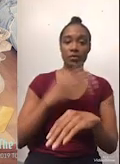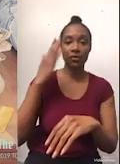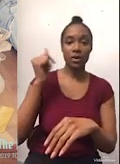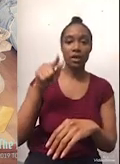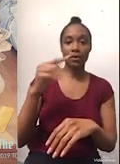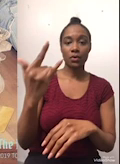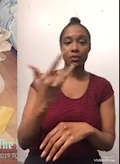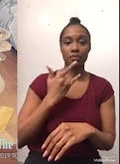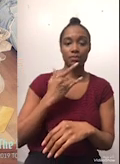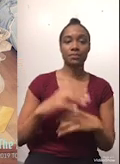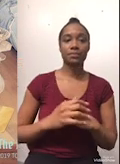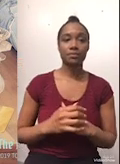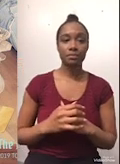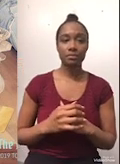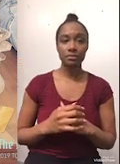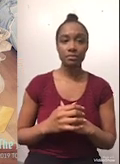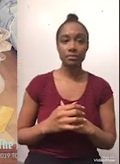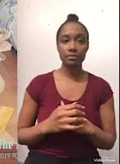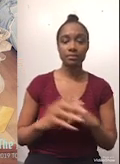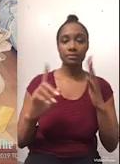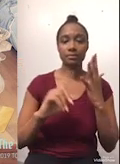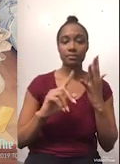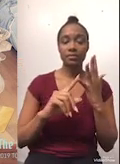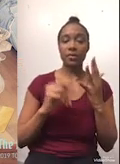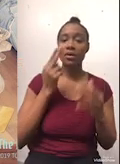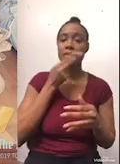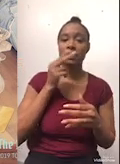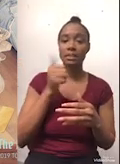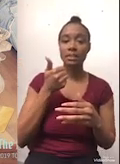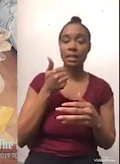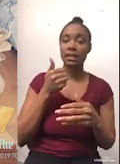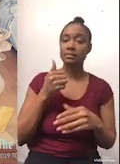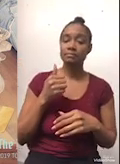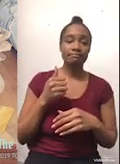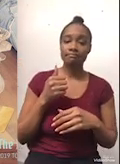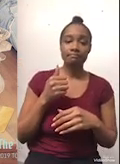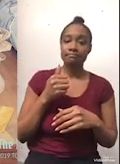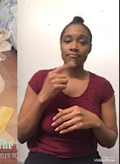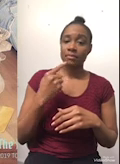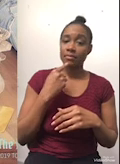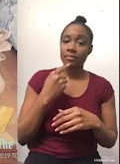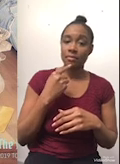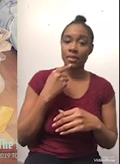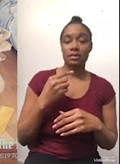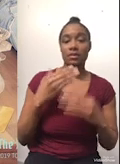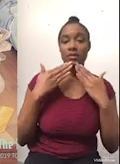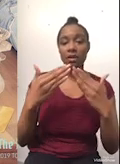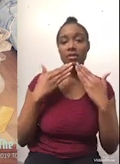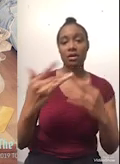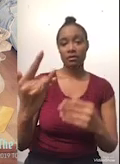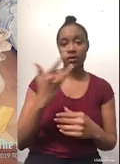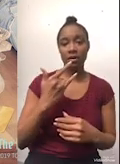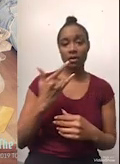Bito. Hi, I miss you a lot, Honey10. Thank you always for the love you show us. Sonye.